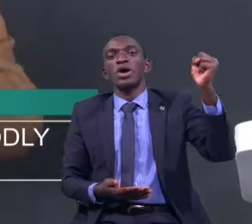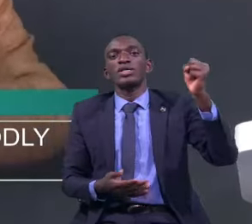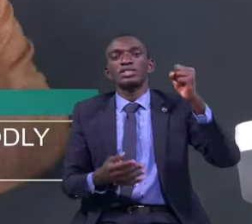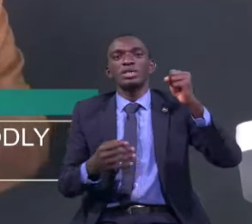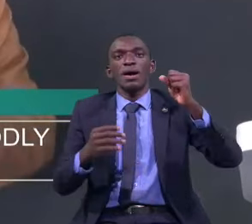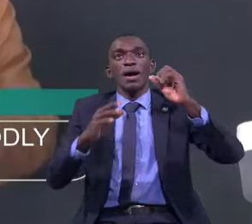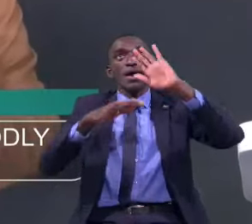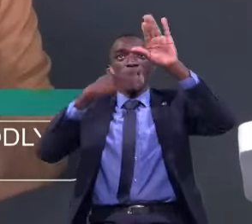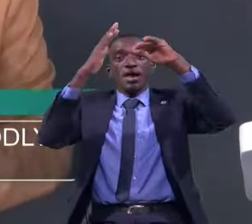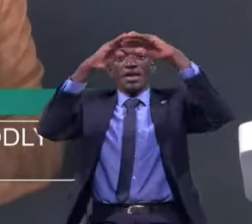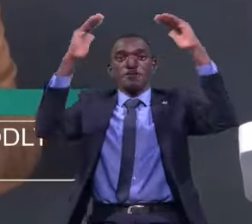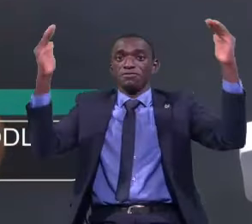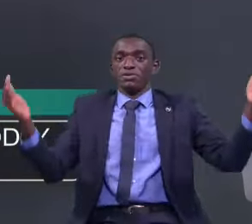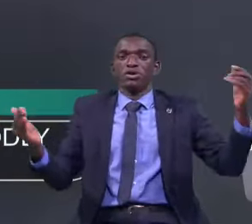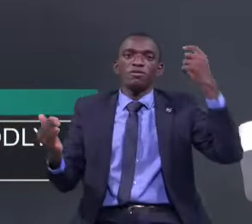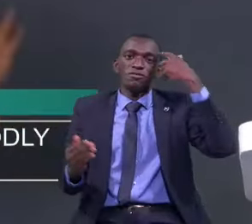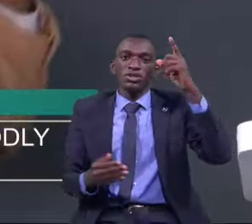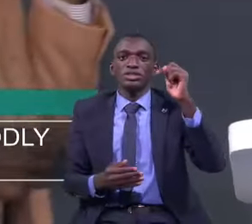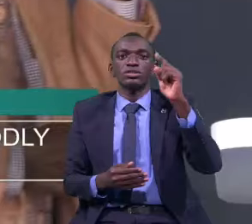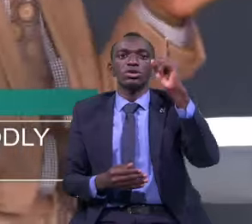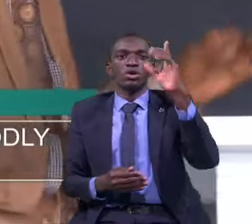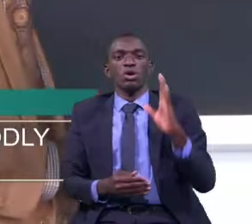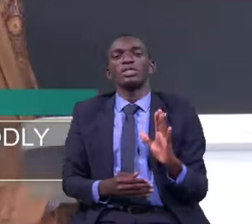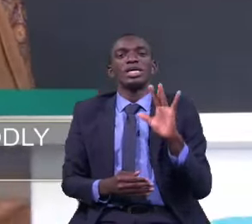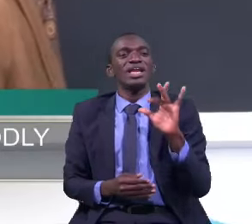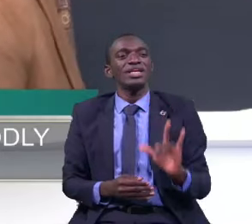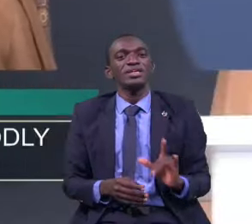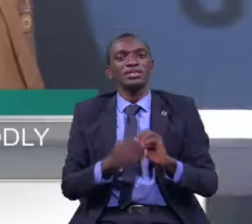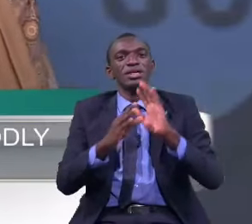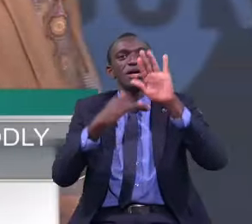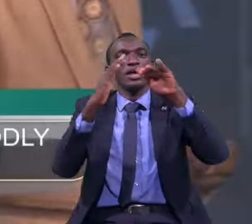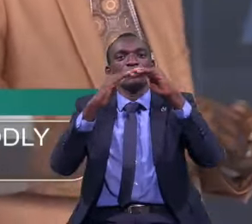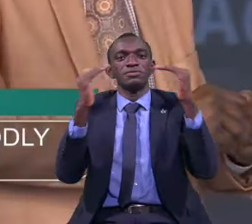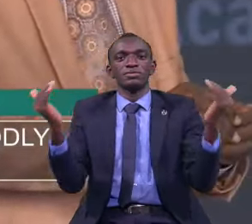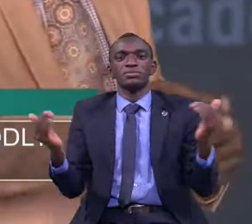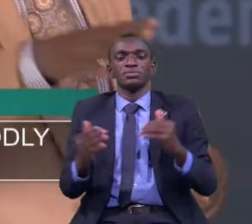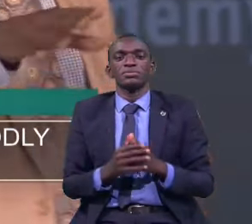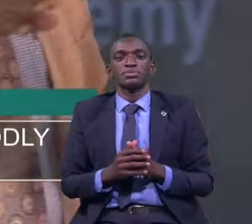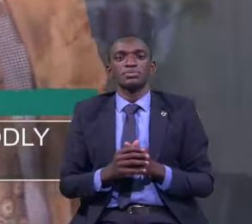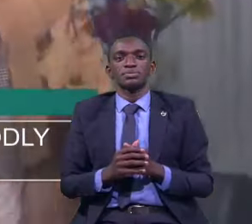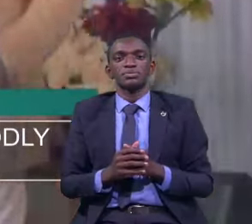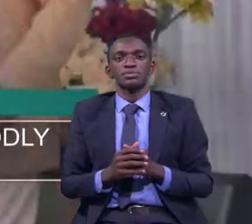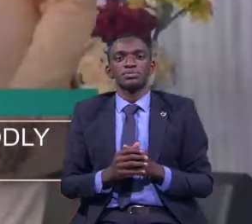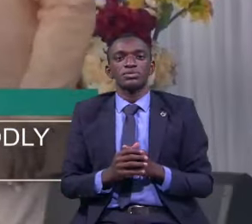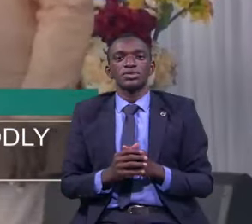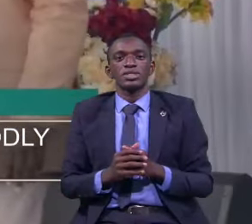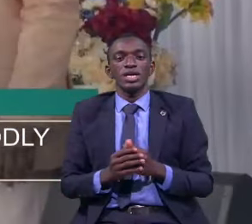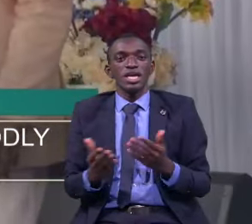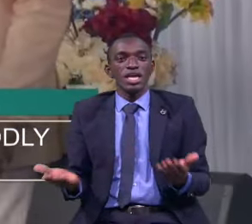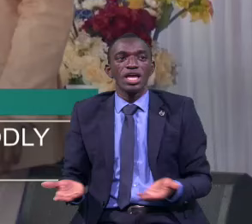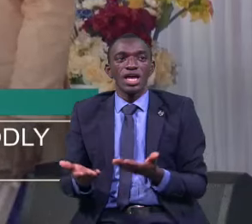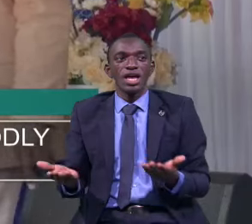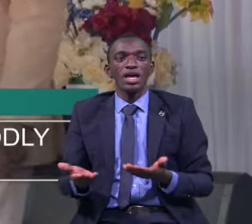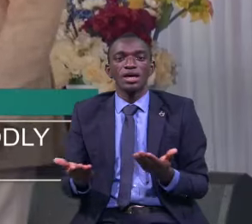the godly in glory. Le paradis glorieux réservé aux personnes pieuses dans la gloire. Here in the world,